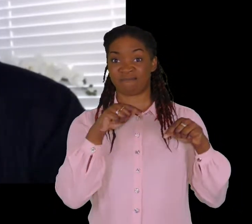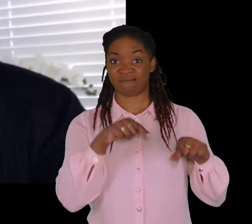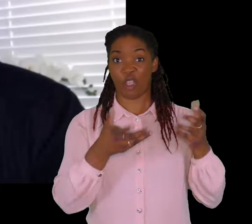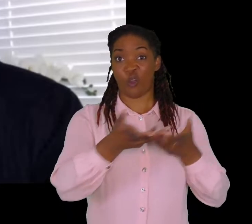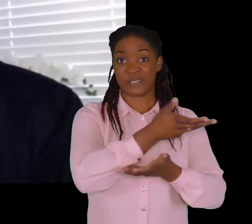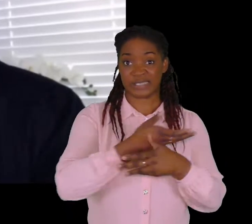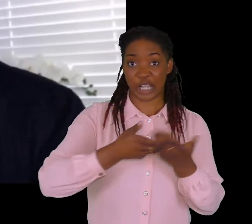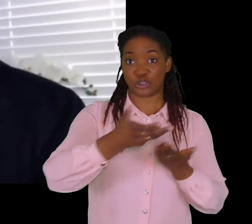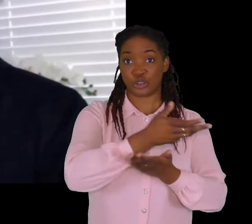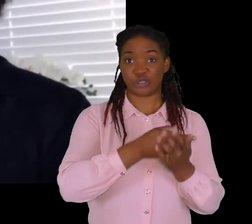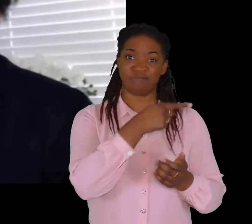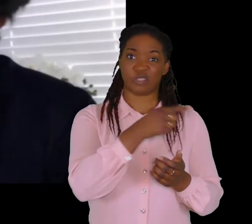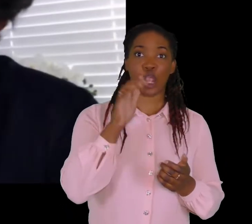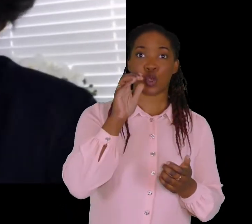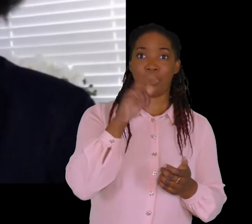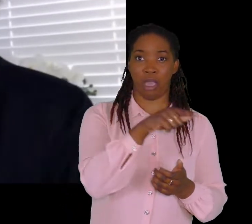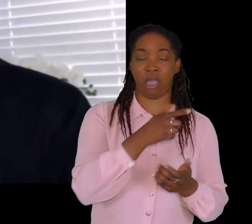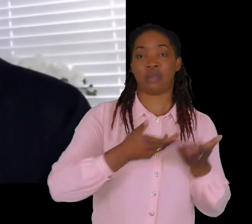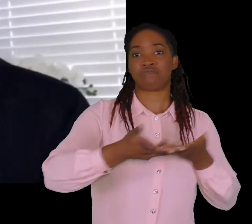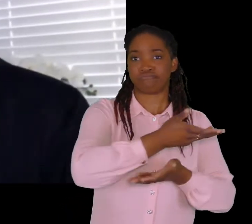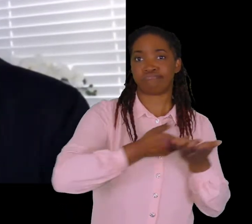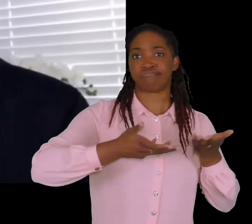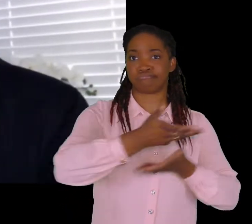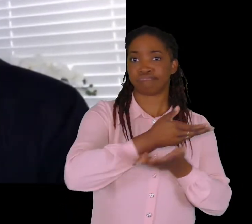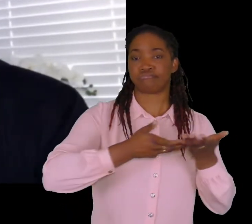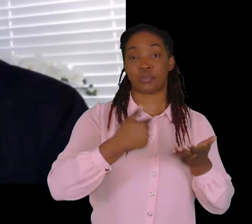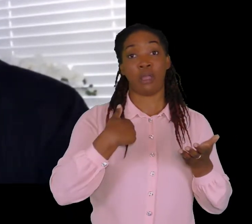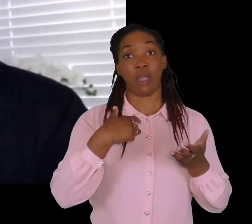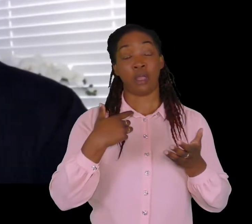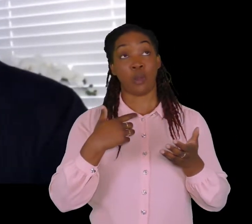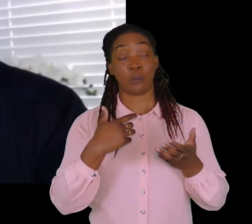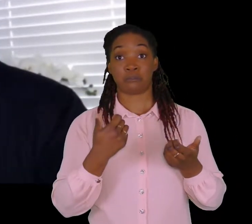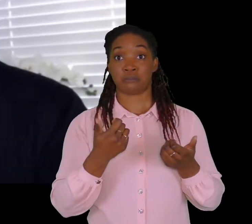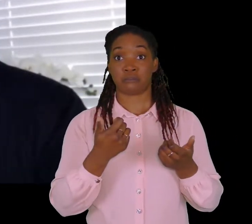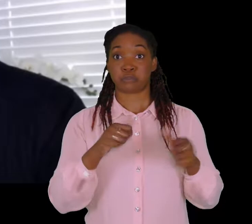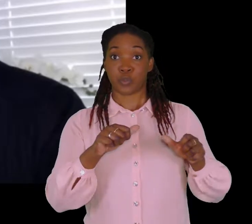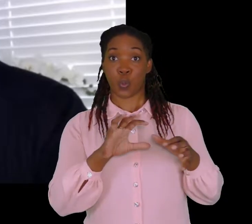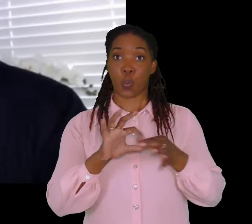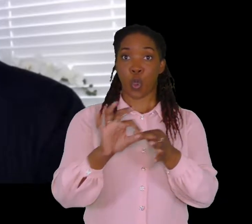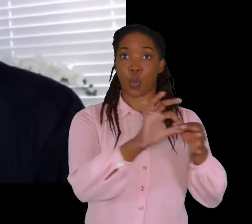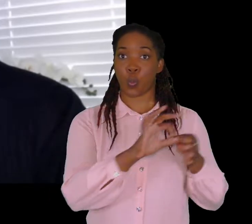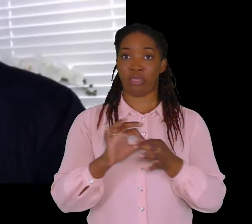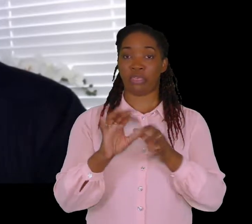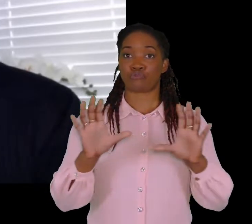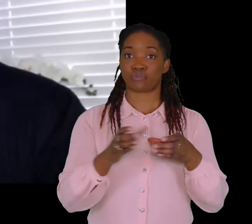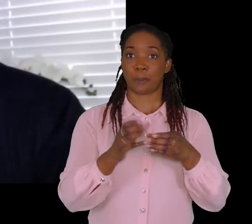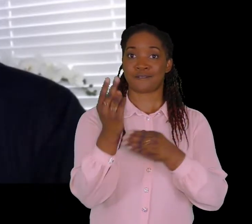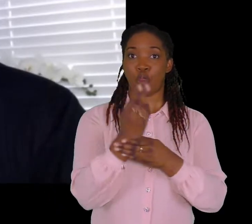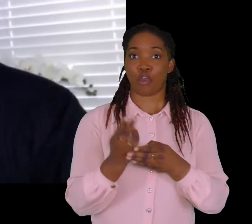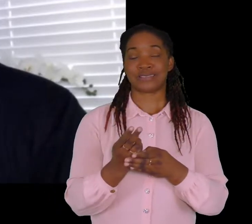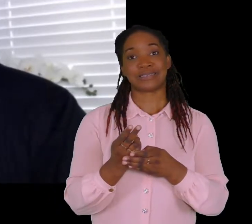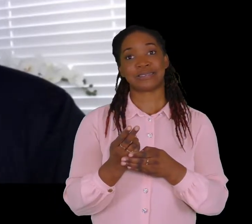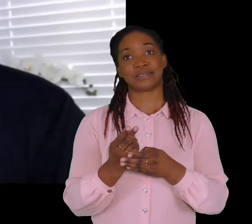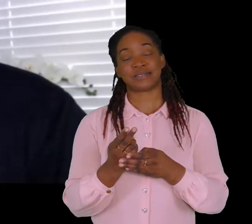these conversations which happened in Cuba, I managed to work with a group of those artists to produce an